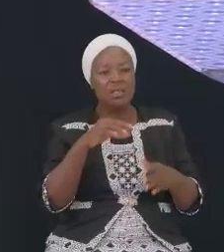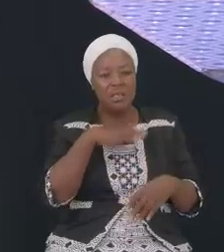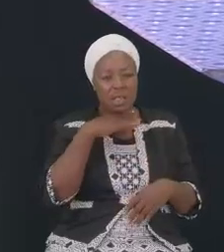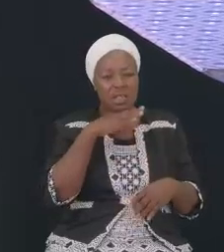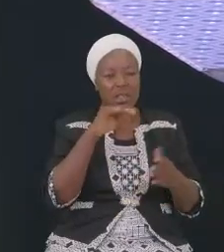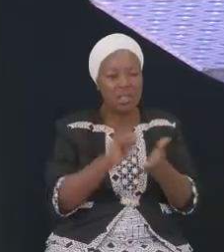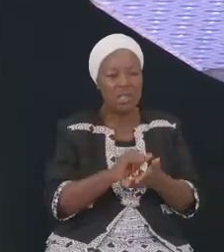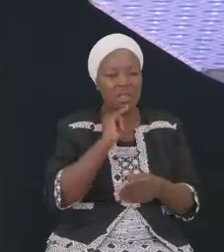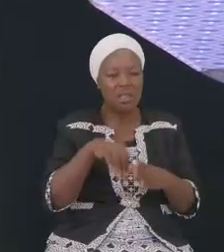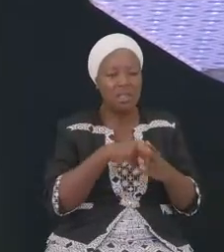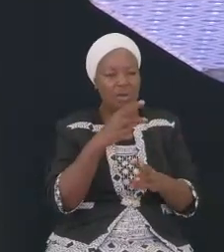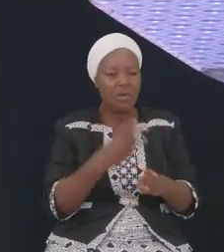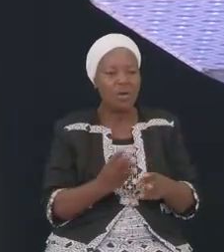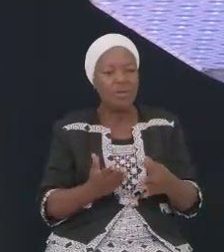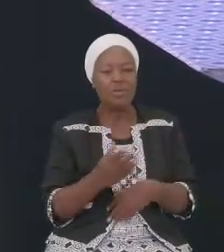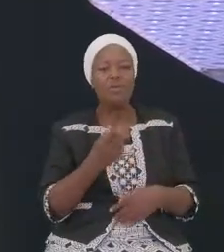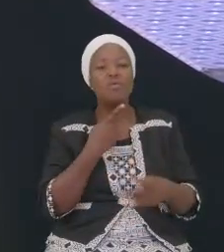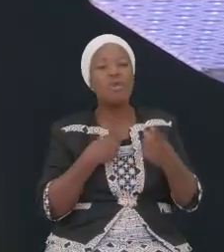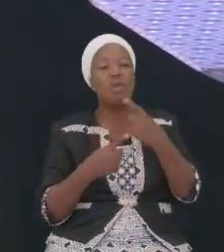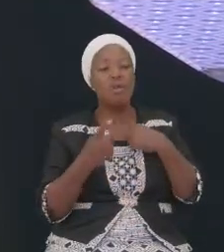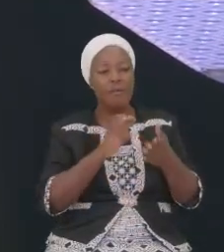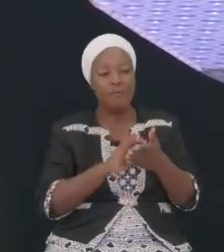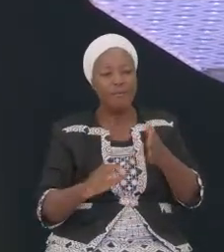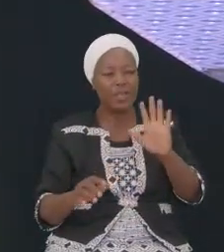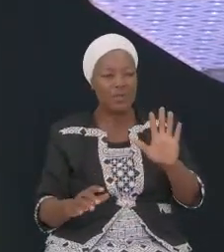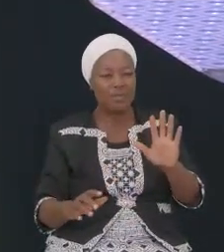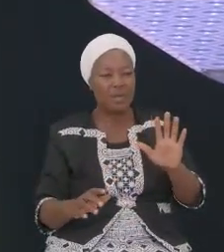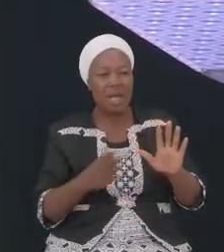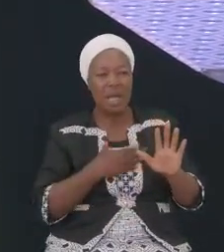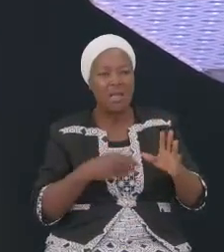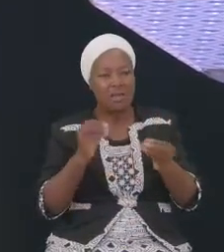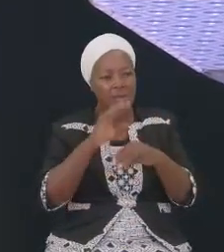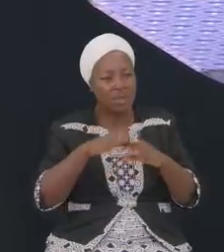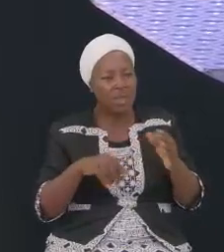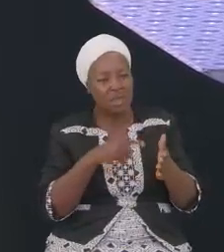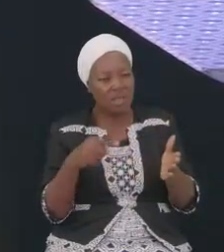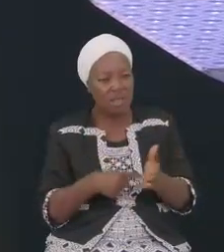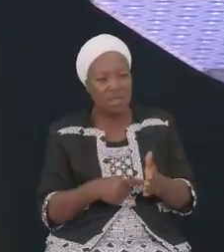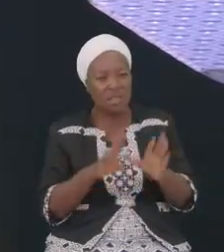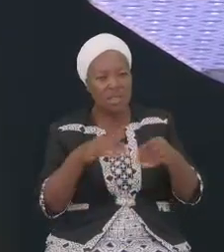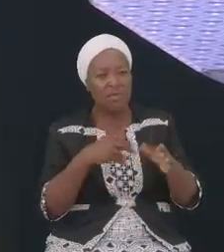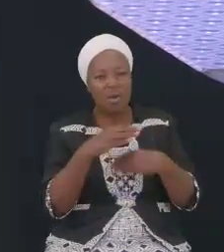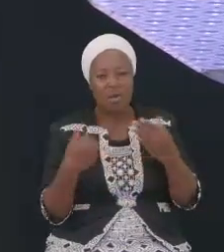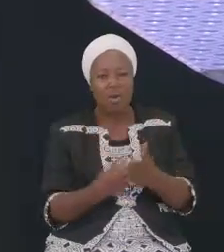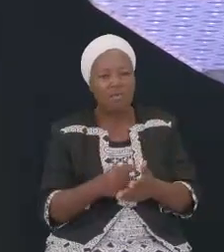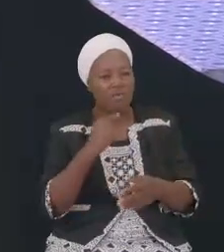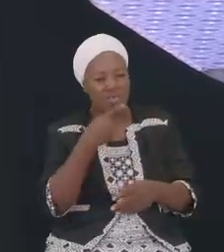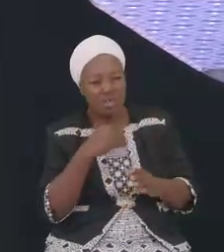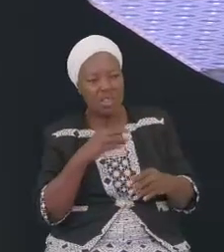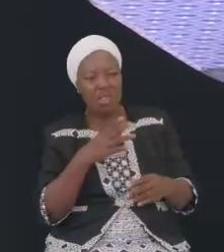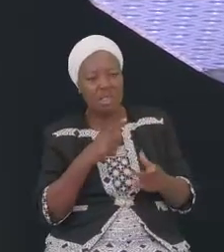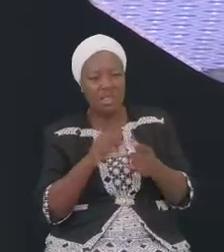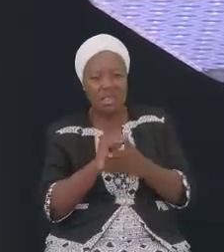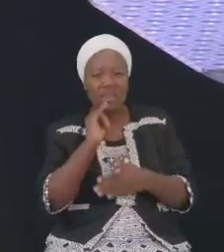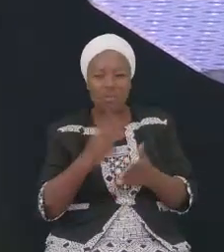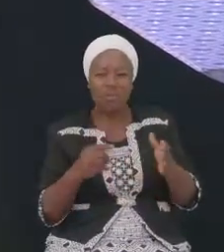world through lust. Look at verse 5. In verse 5, and beside this, giving all diligence, this is what you'll be seeking